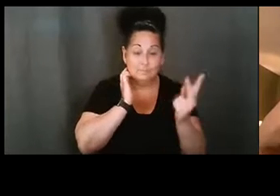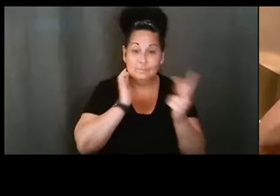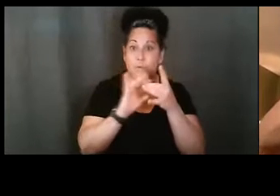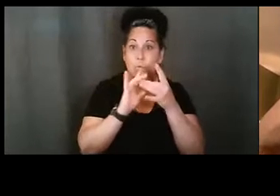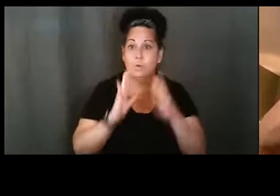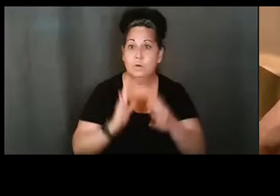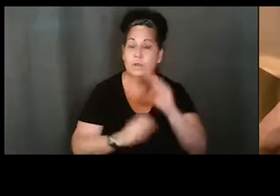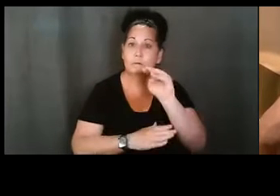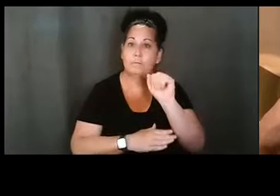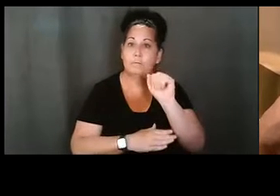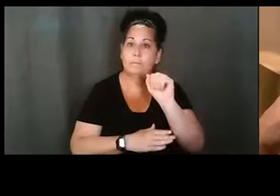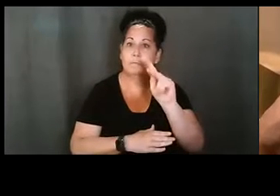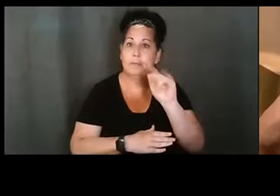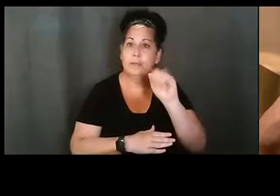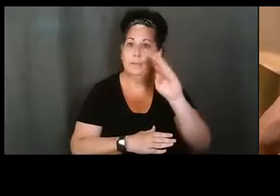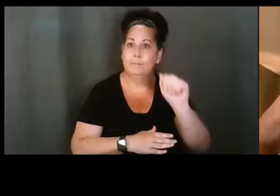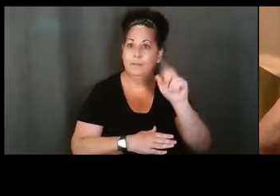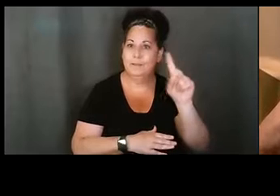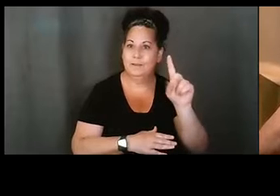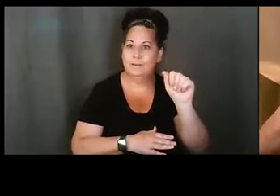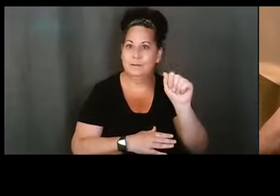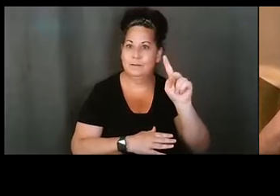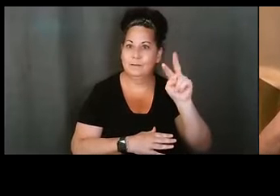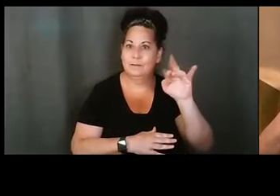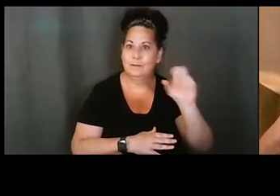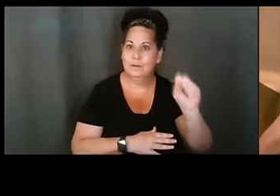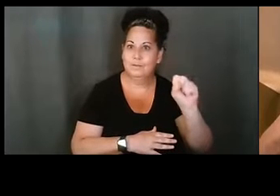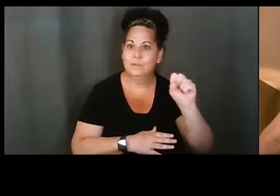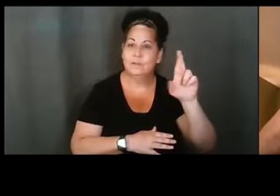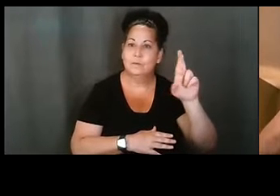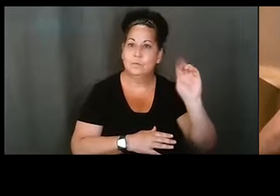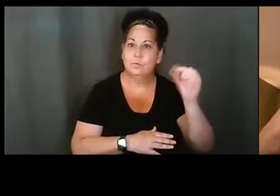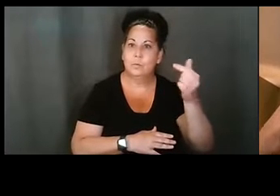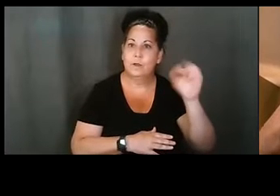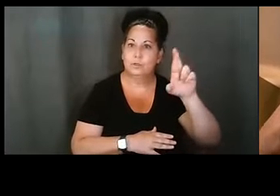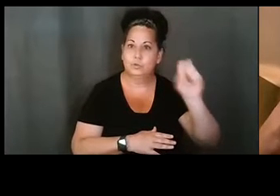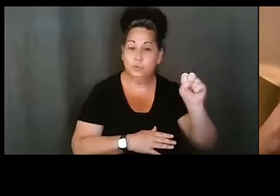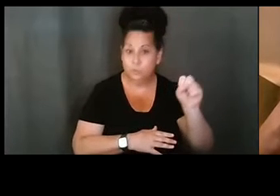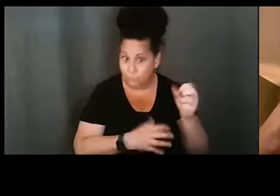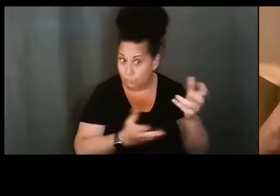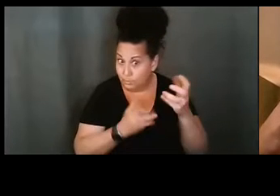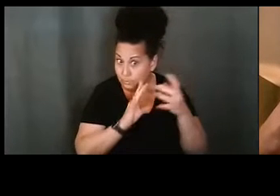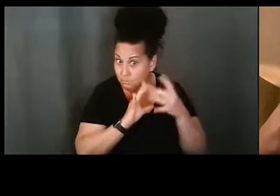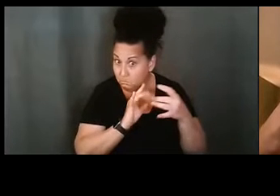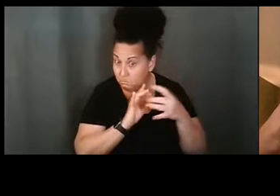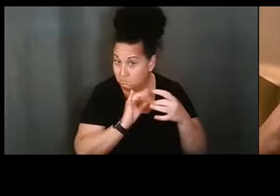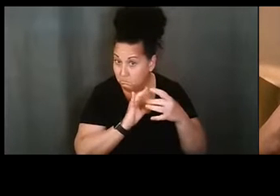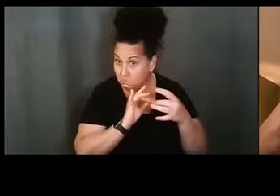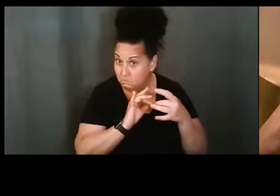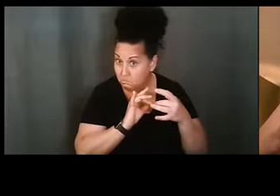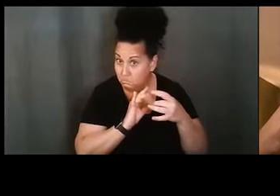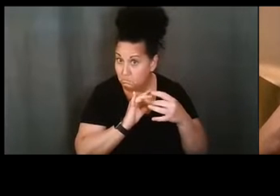Makiba Davis-Rogers, is on the line, and I certainly want to give you an opportunity to share any final comments if you would like